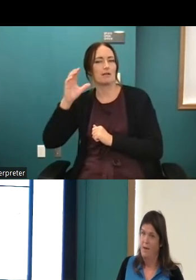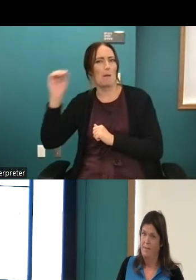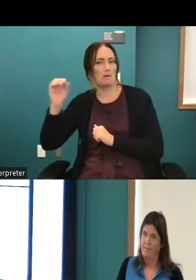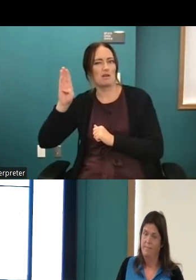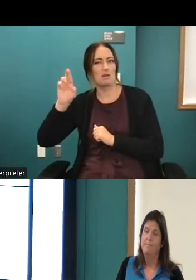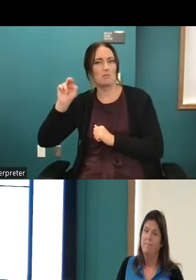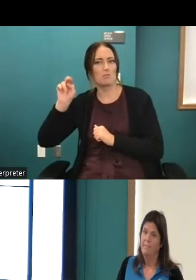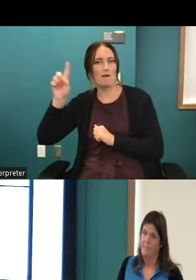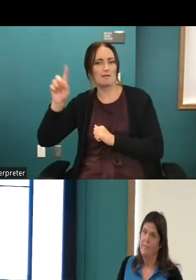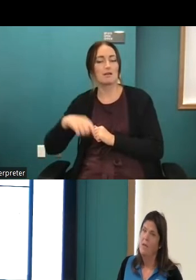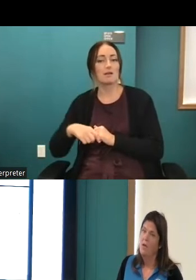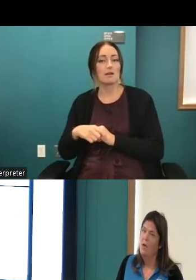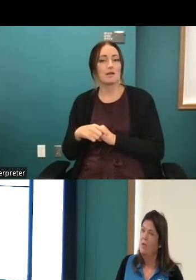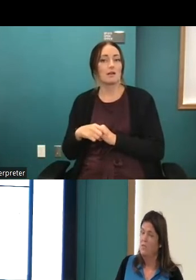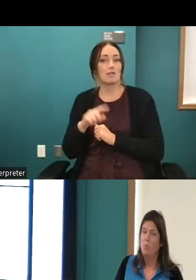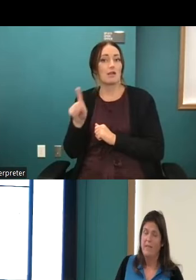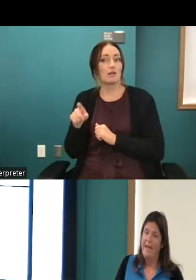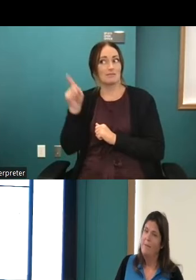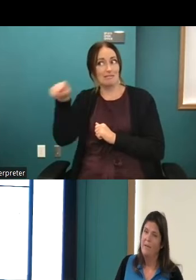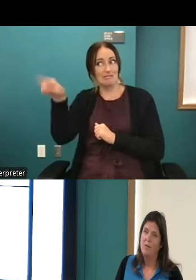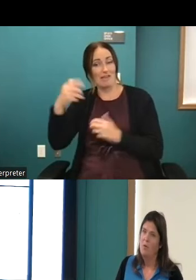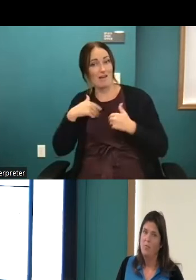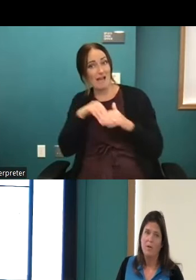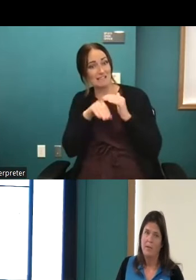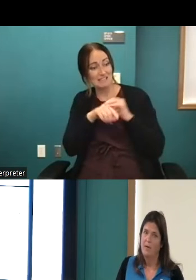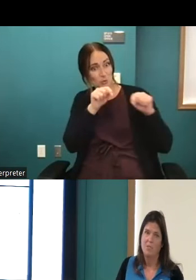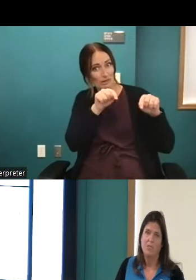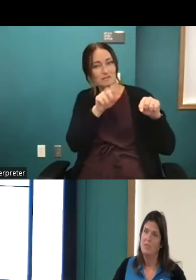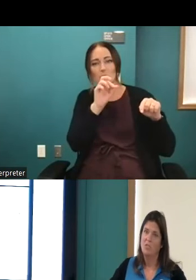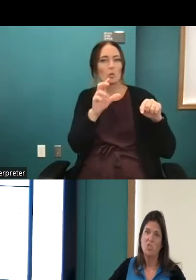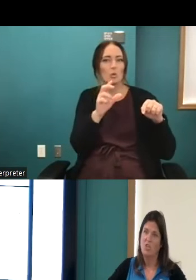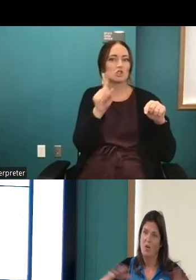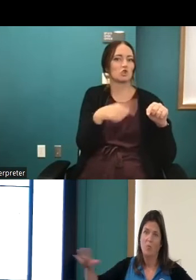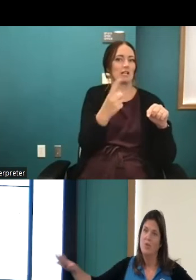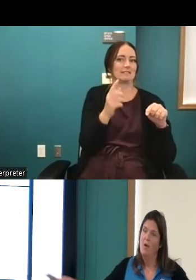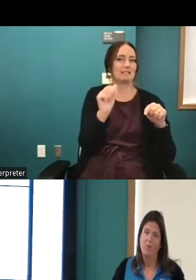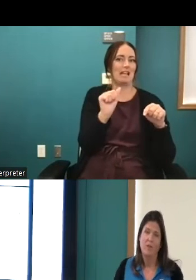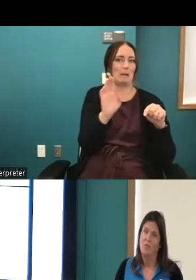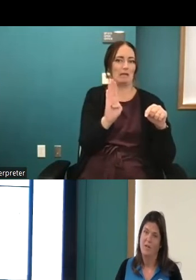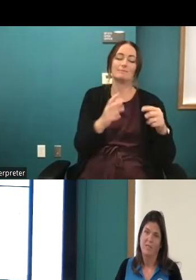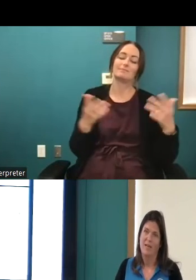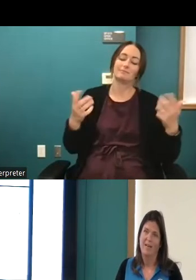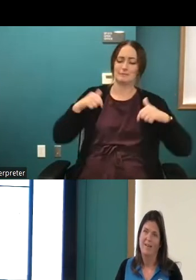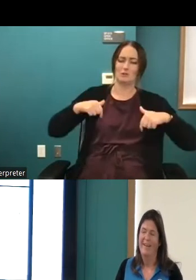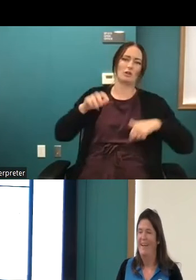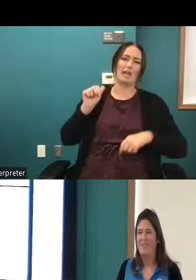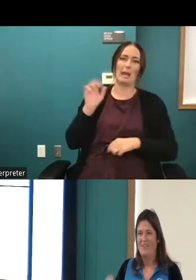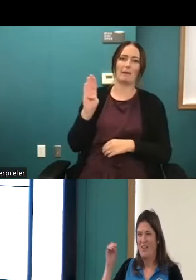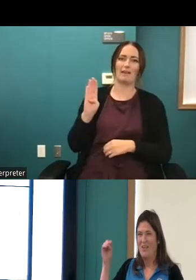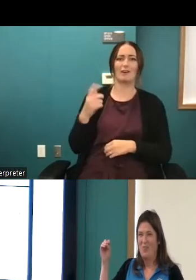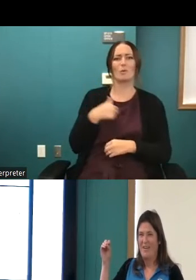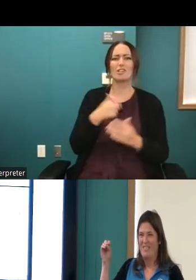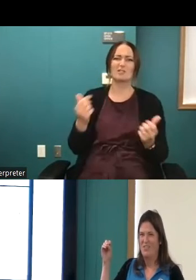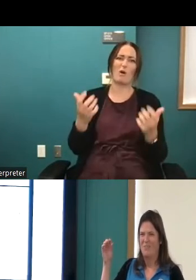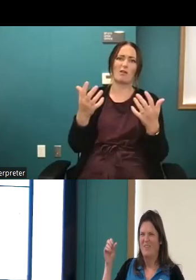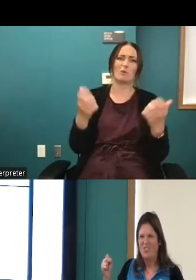are they only allowed access if they're ABs? So with AB, we're pretty big on just share it with whoever can utilize it. I hate when you try